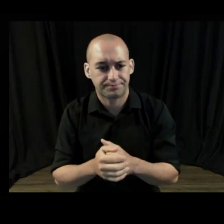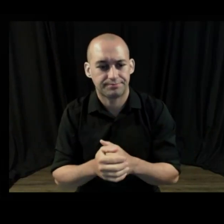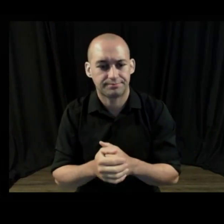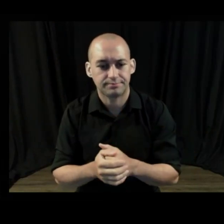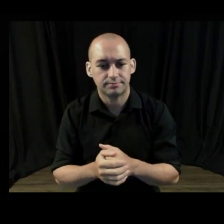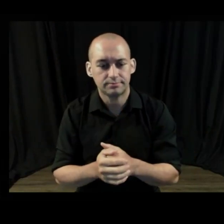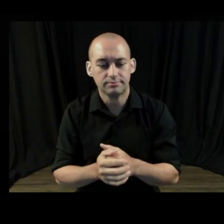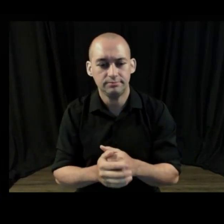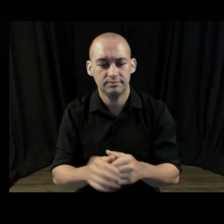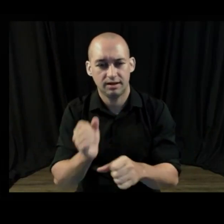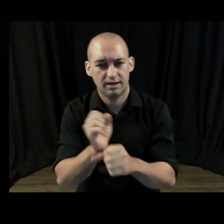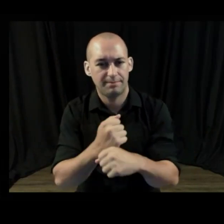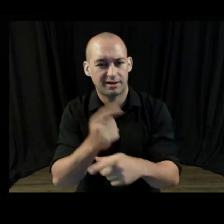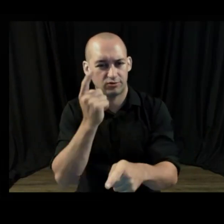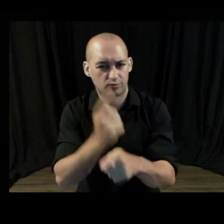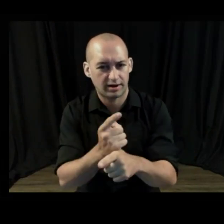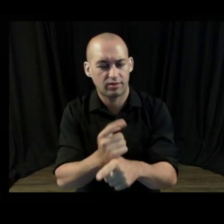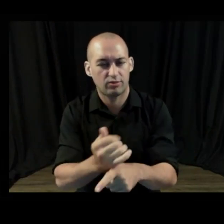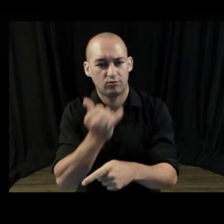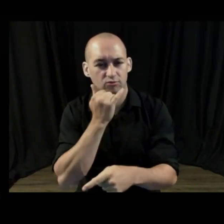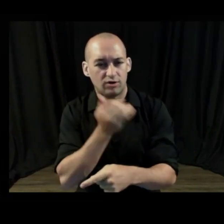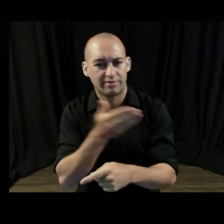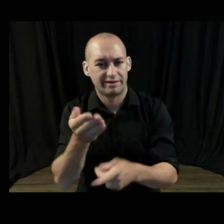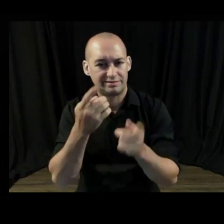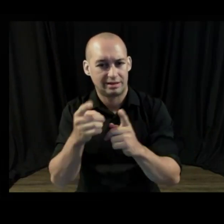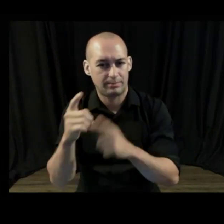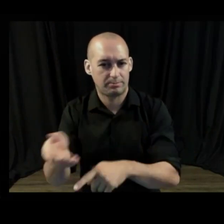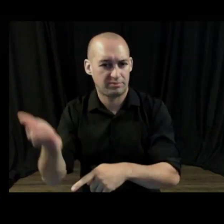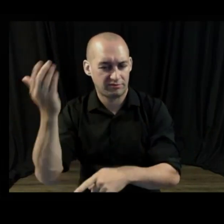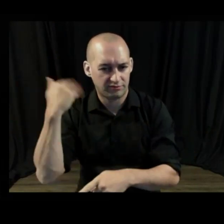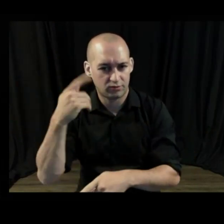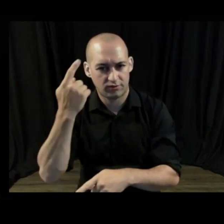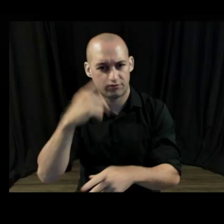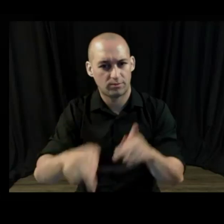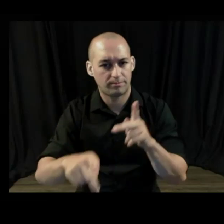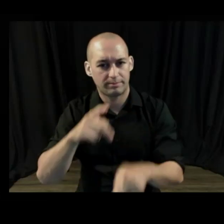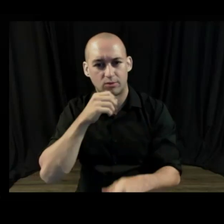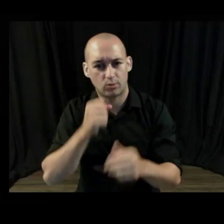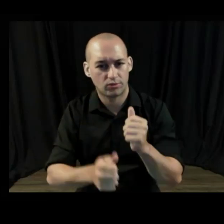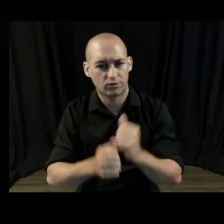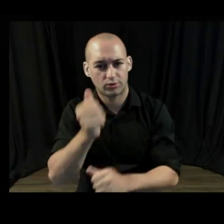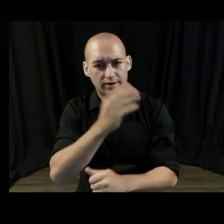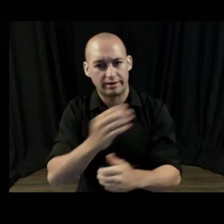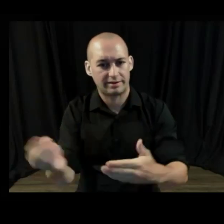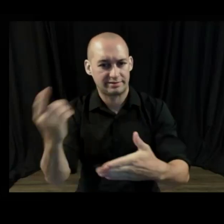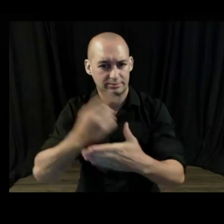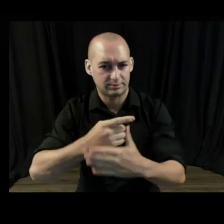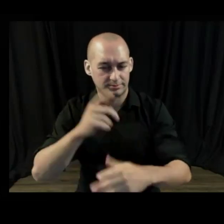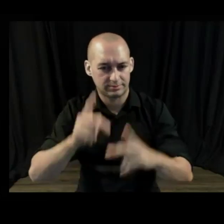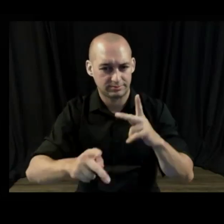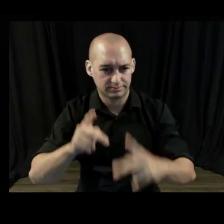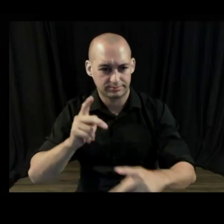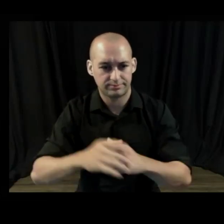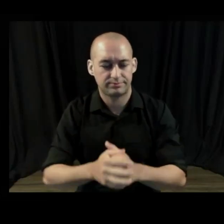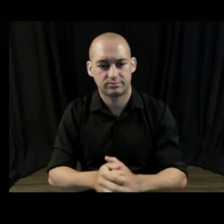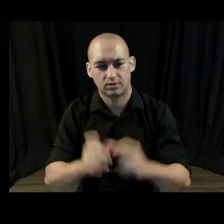right the wrongs that are happening for older adults, people with disabilities, and family caregivers. So I wanted to just give a